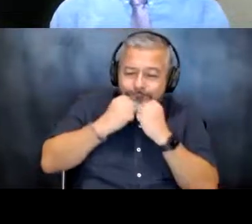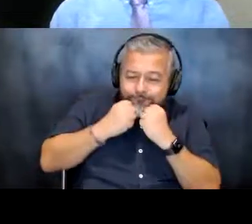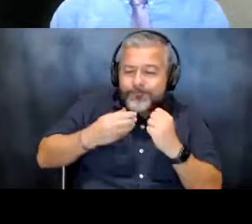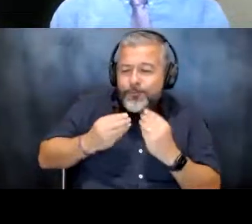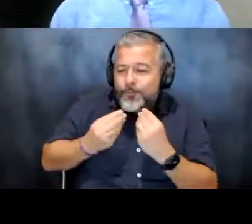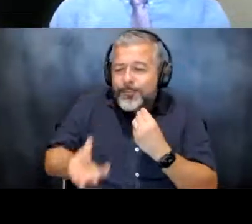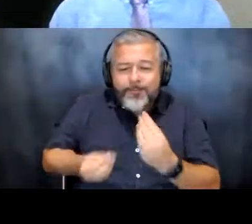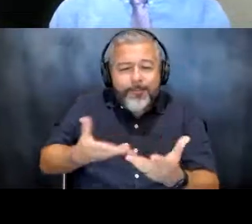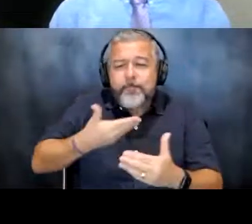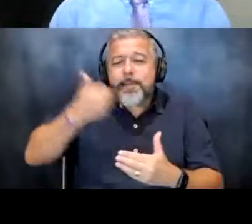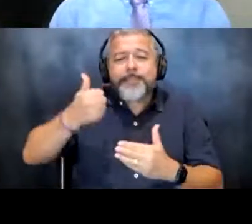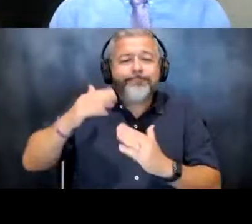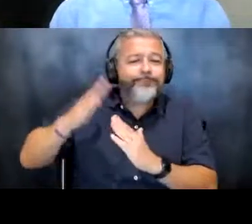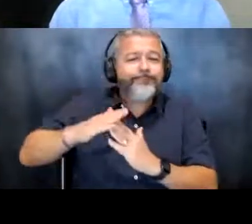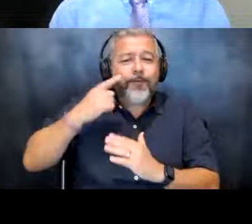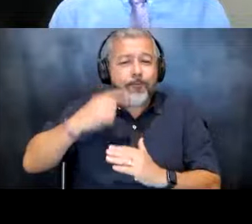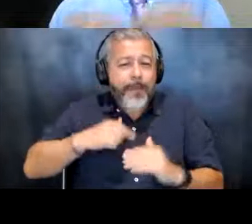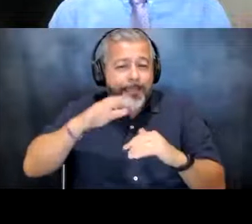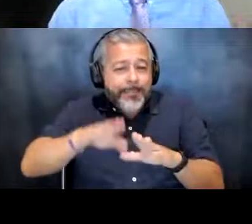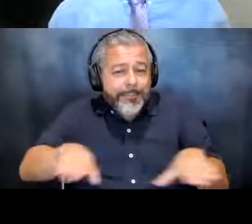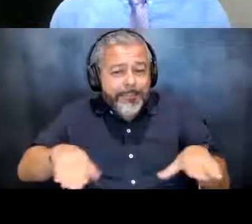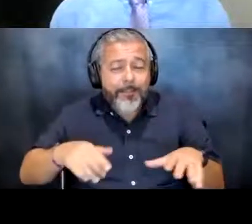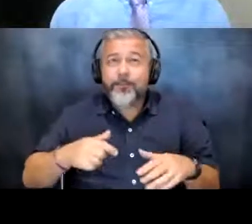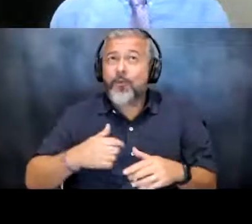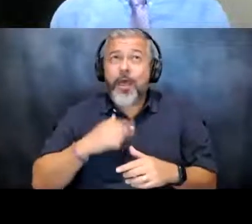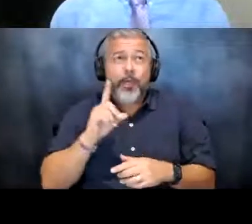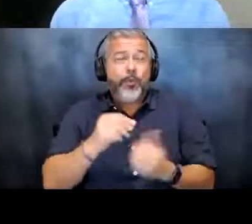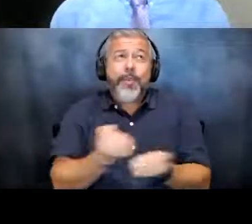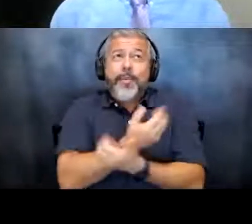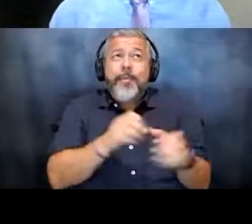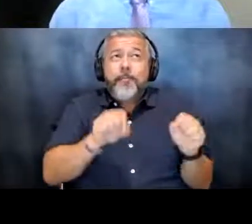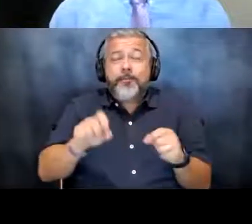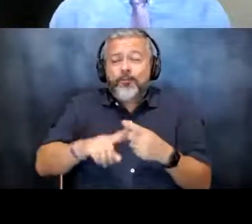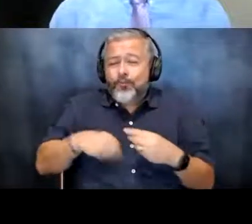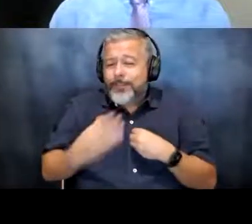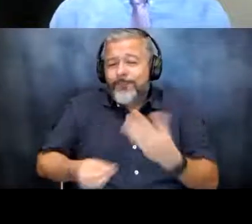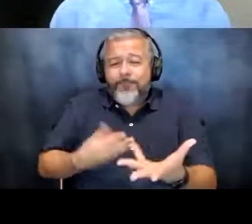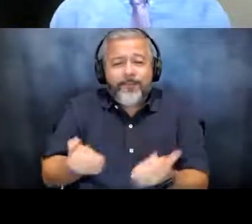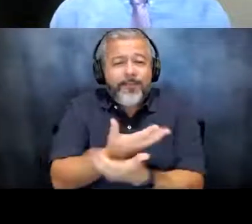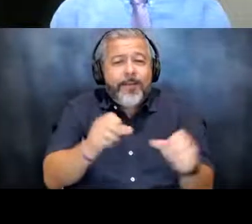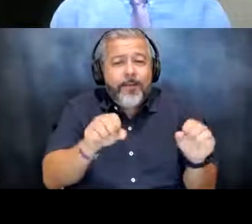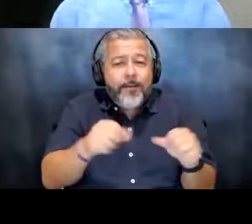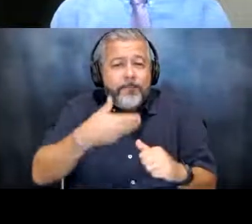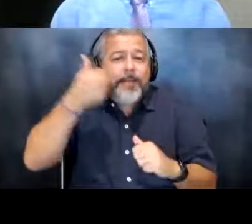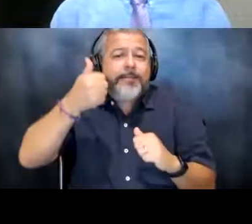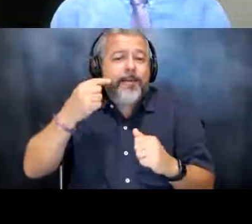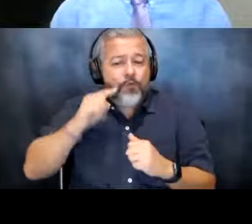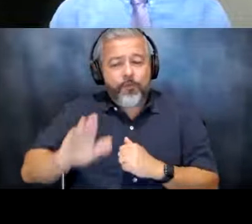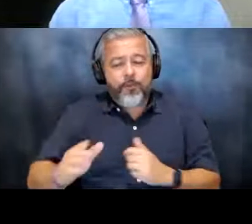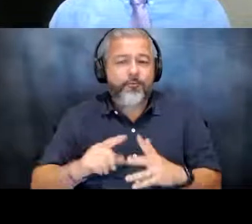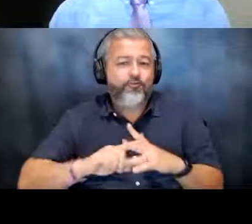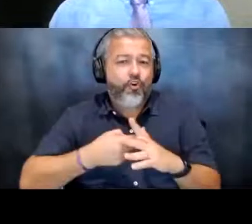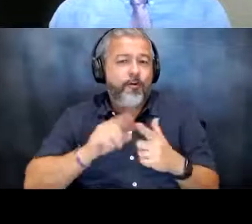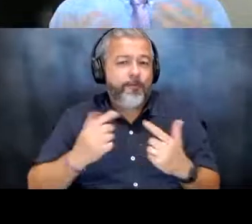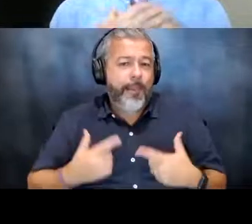entirely possible to make sure that they have a really good start with their life. And so there's really no better